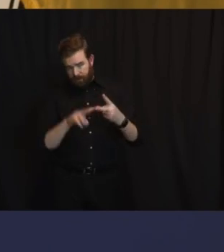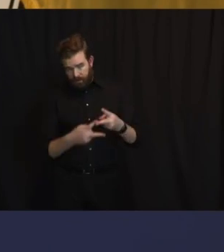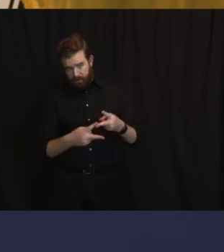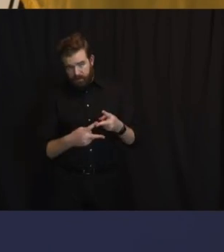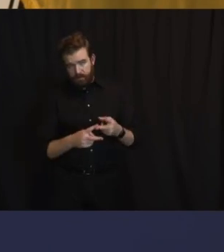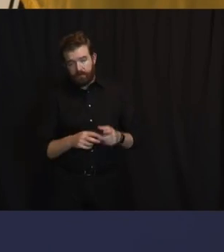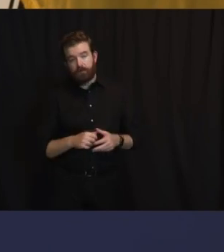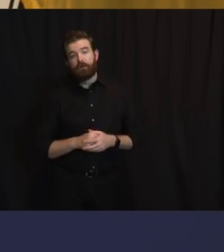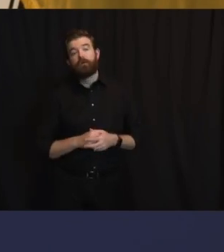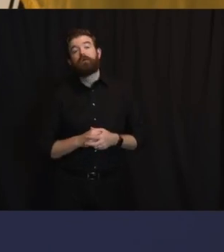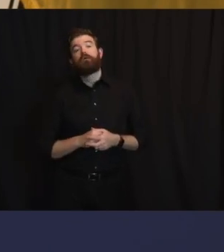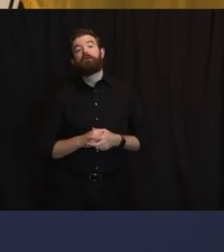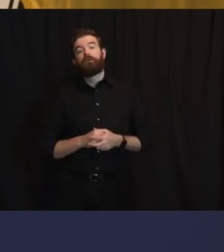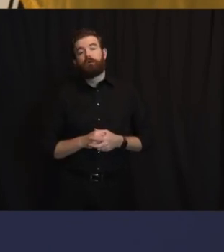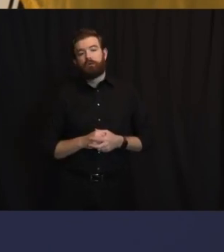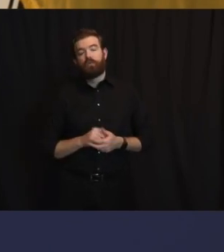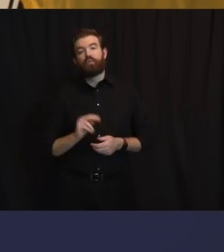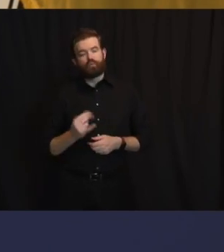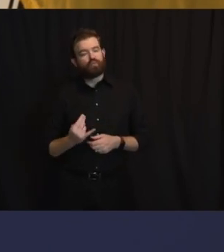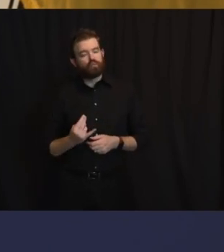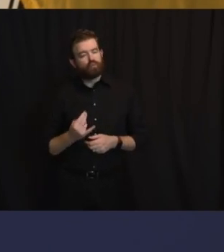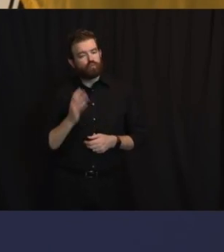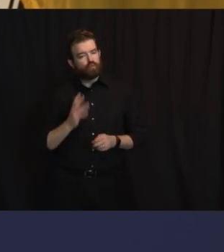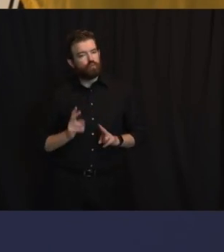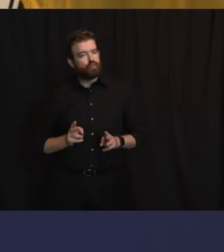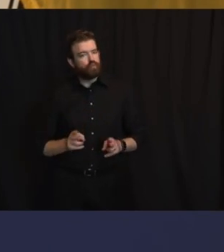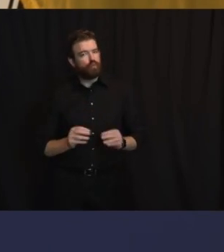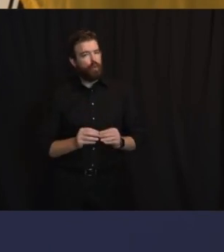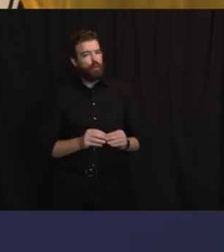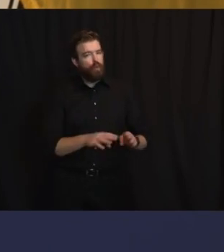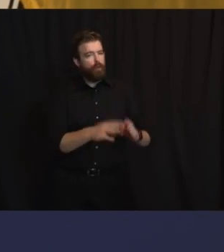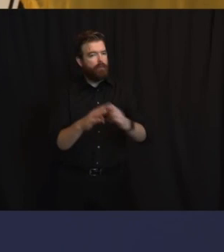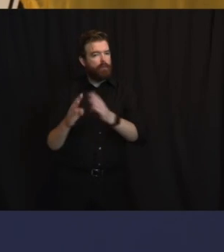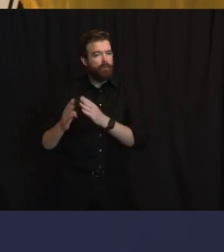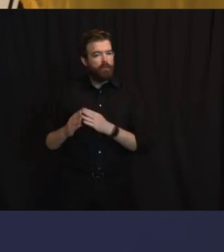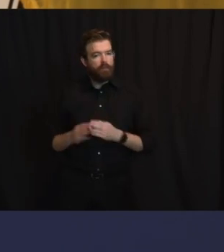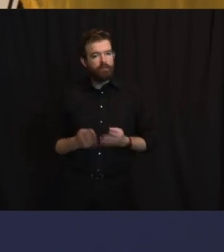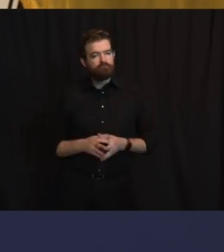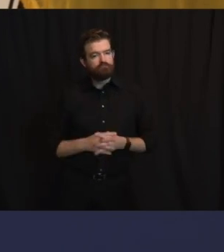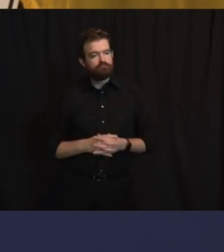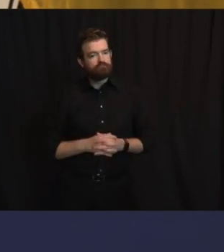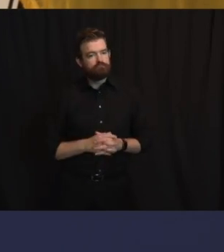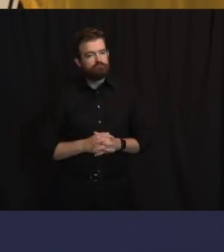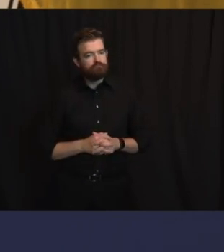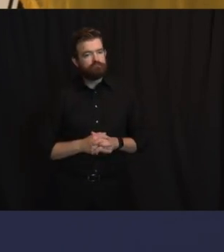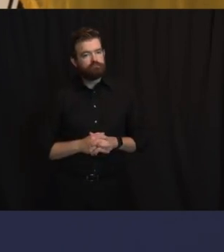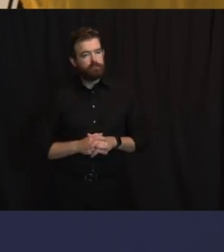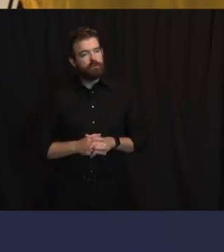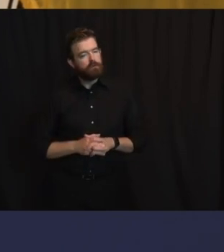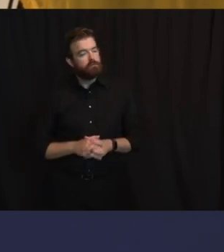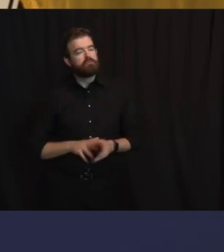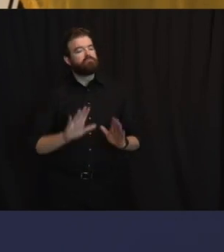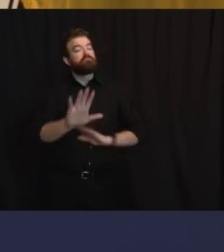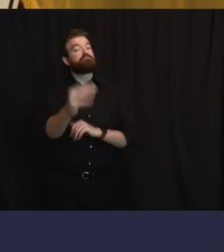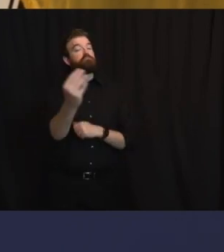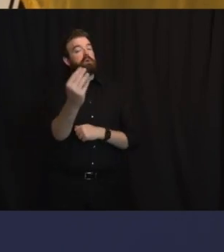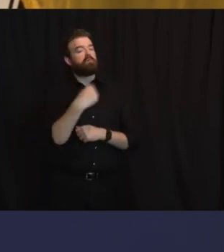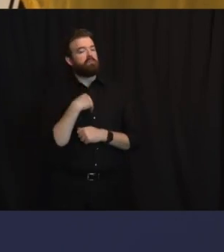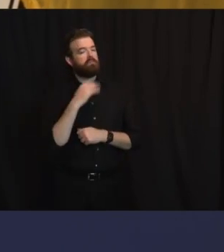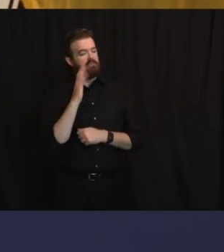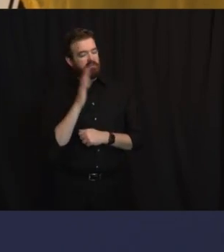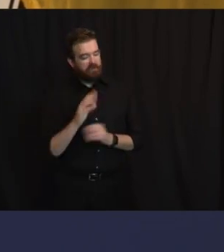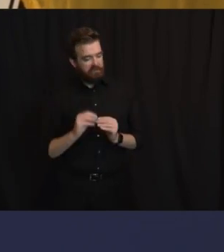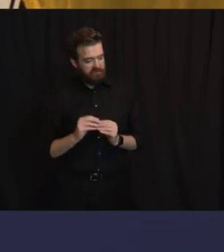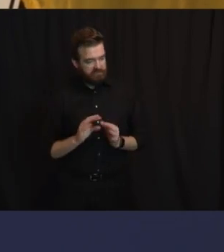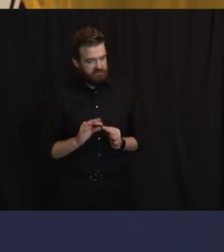opening up of the state. There's just no other way to put it. And my guess is, if I had to predict, we'll have more news on that front on Monday. So bear with